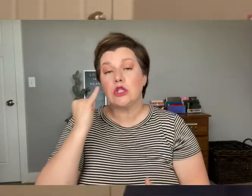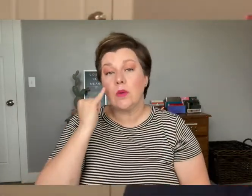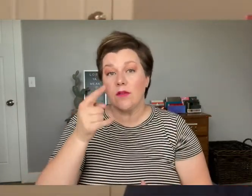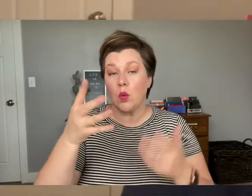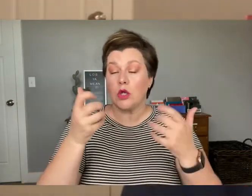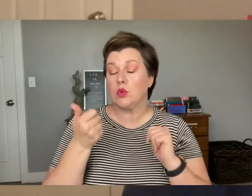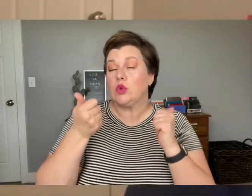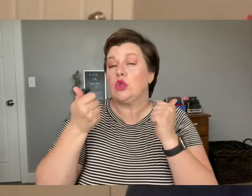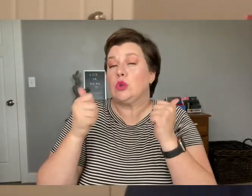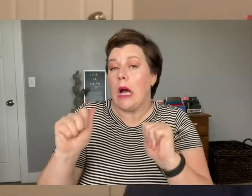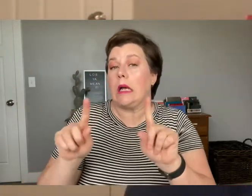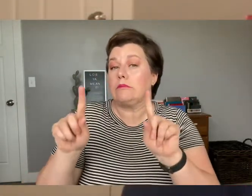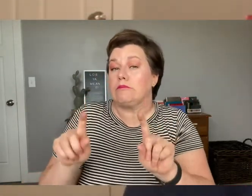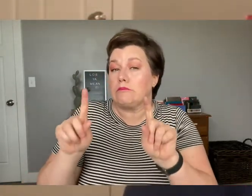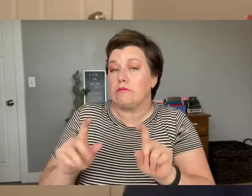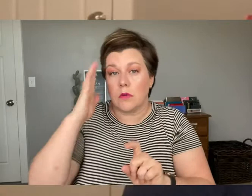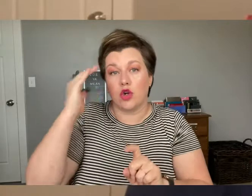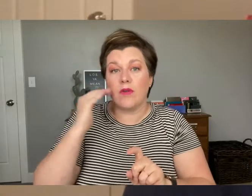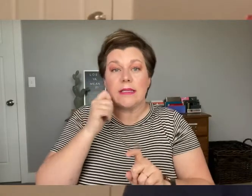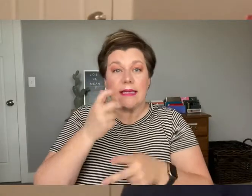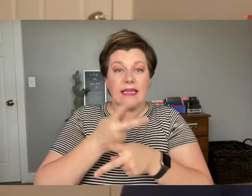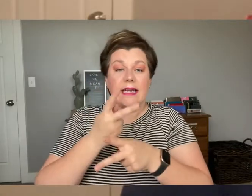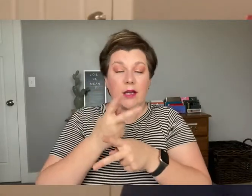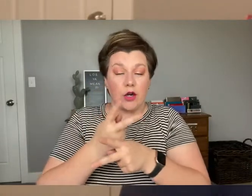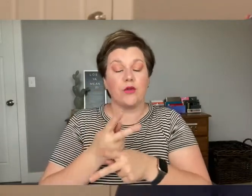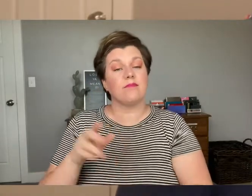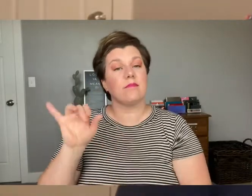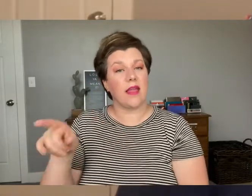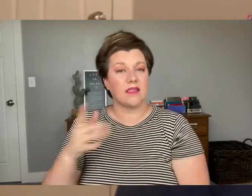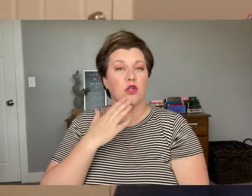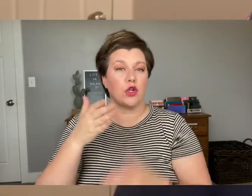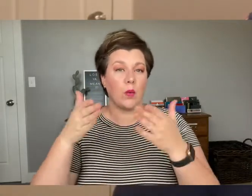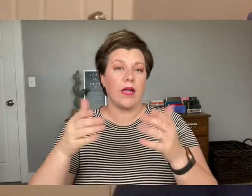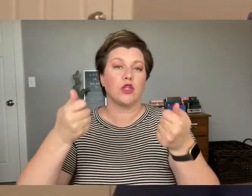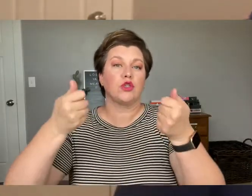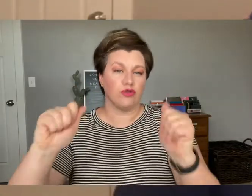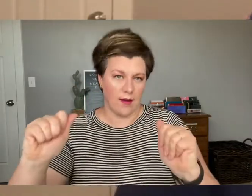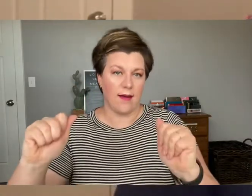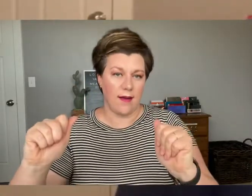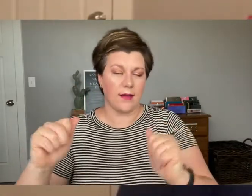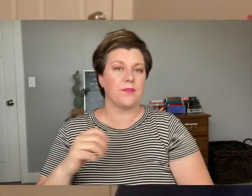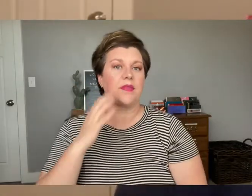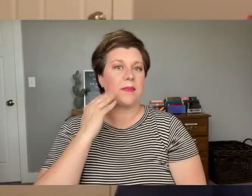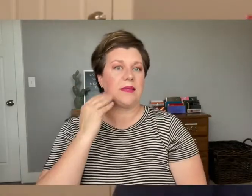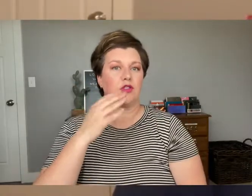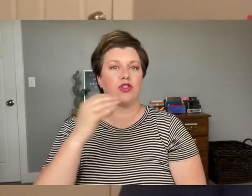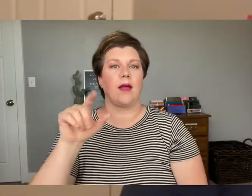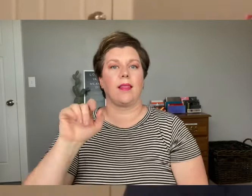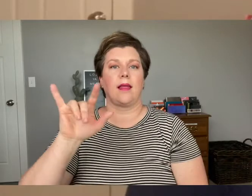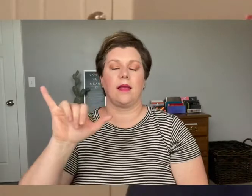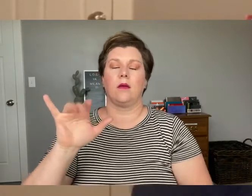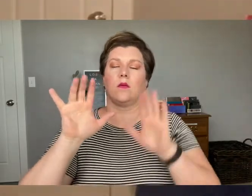if you want to dip your toe into the Korean skincare and see what you think, this is a good way to try